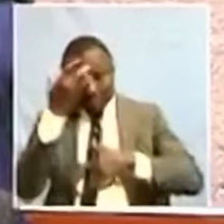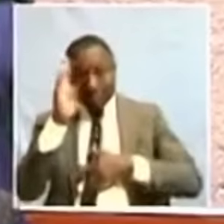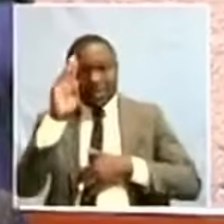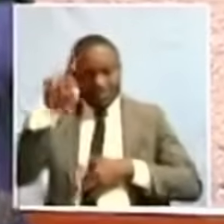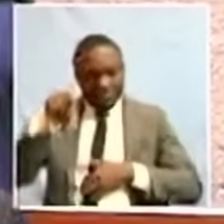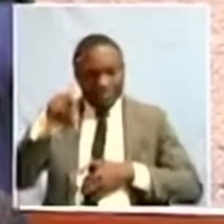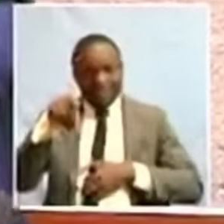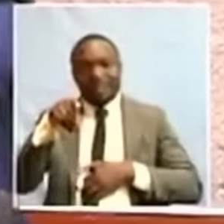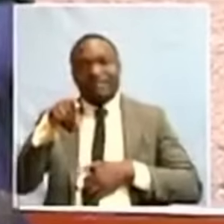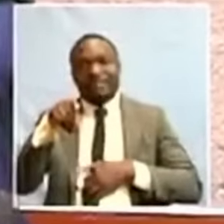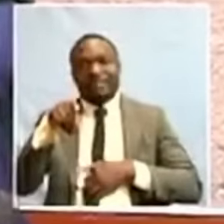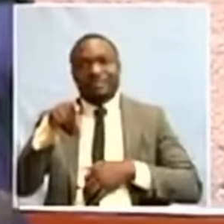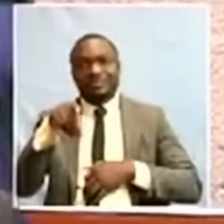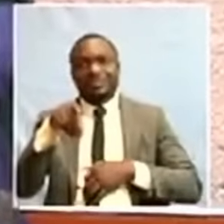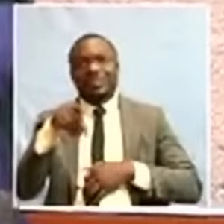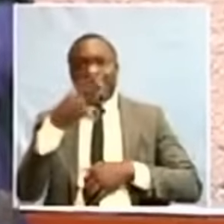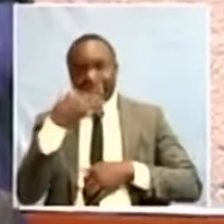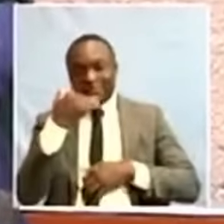much.